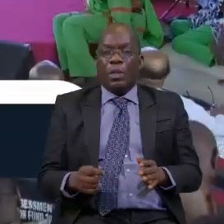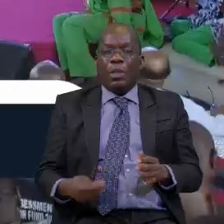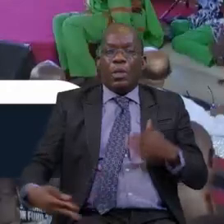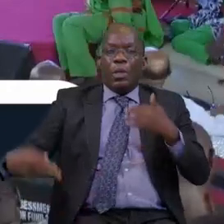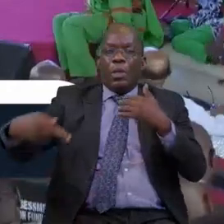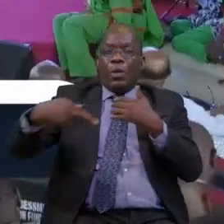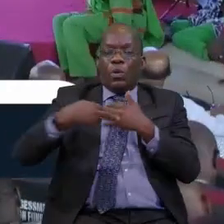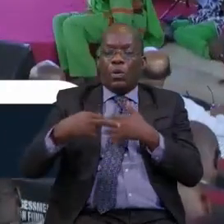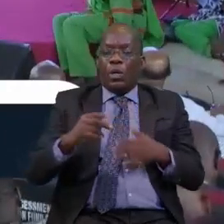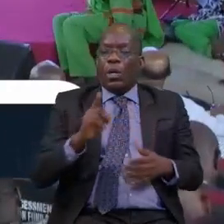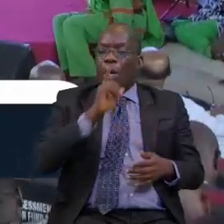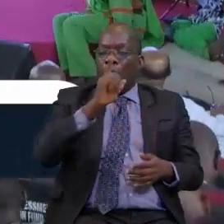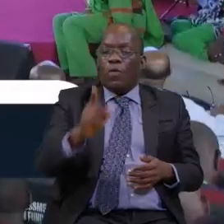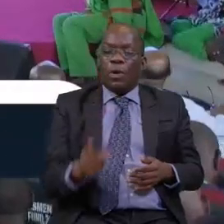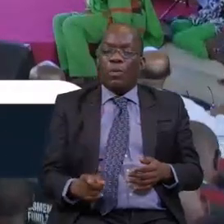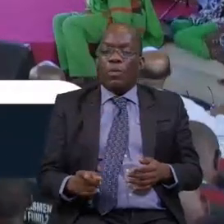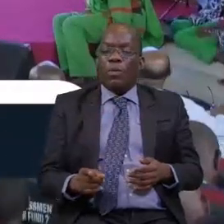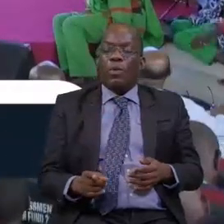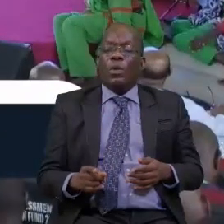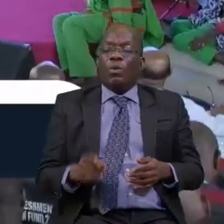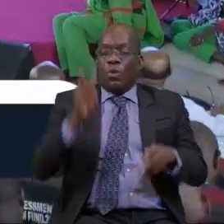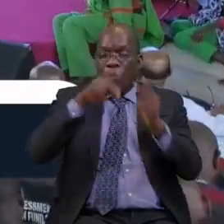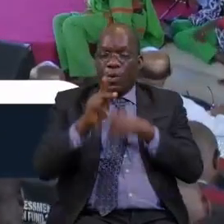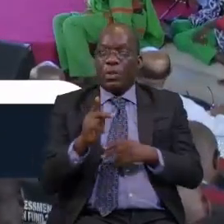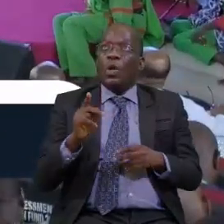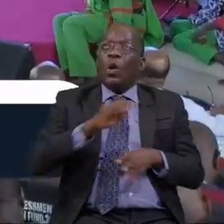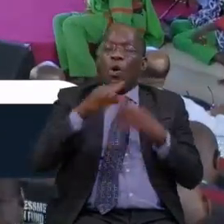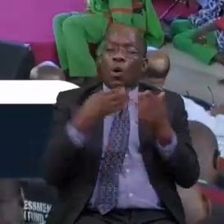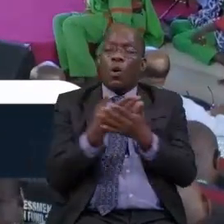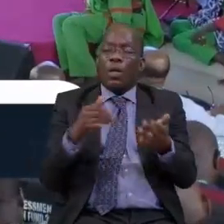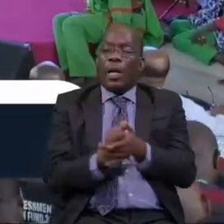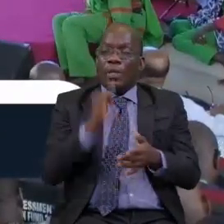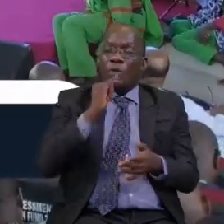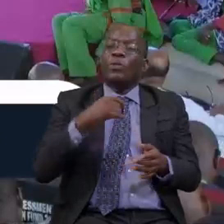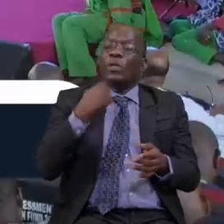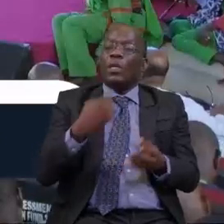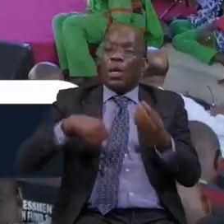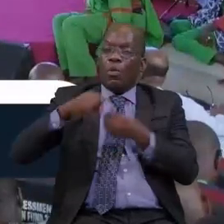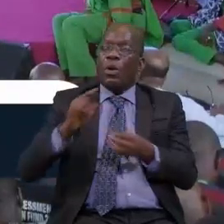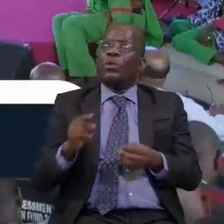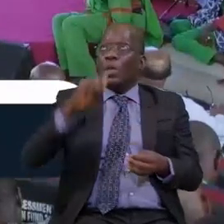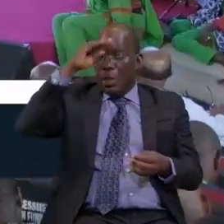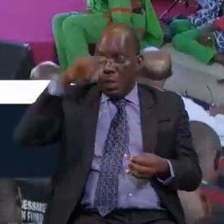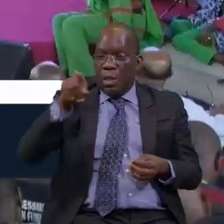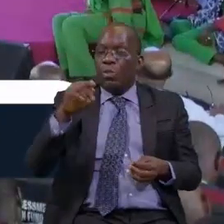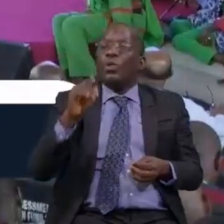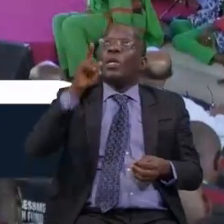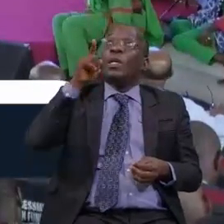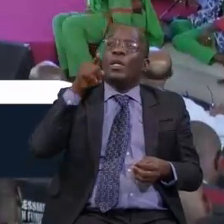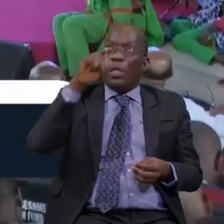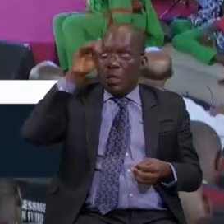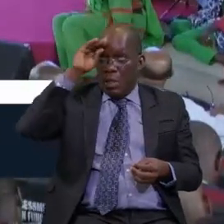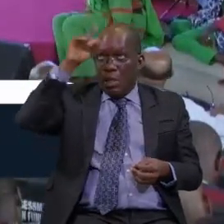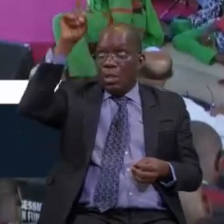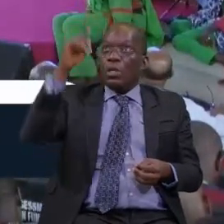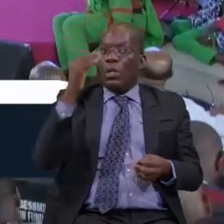All that had been said about him, he reaffirmed. He reaffirmed. He knew. He said, that which